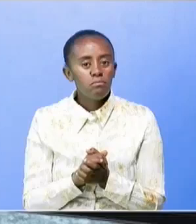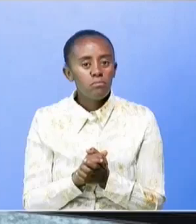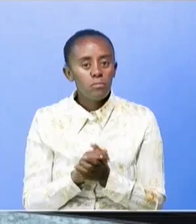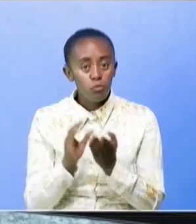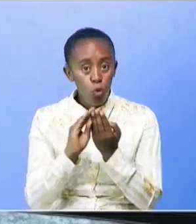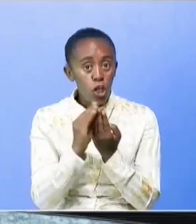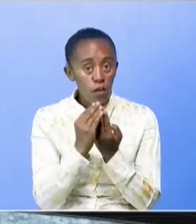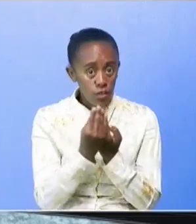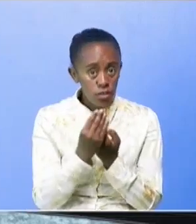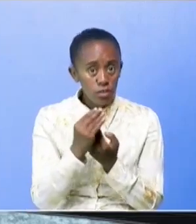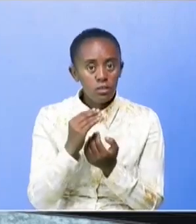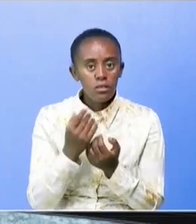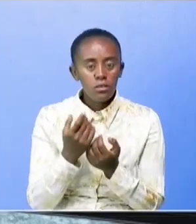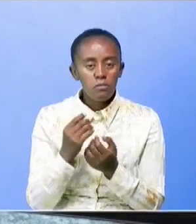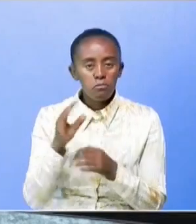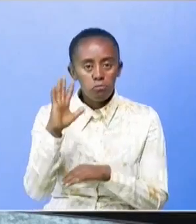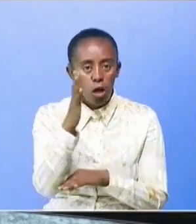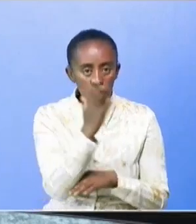conservation, the wildlife